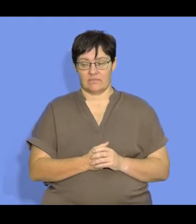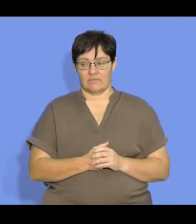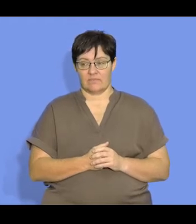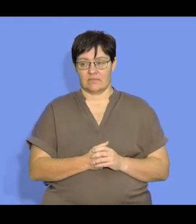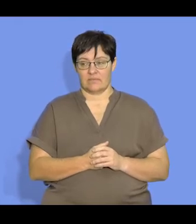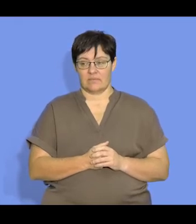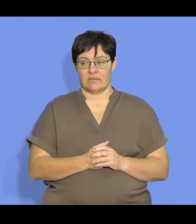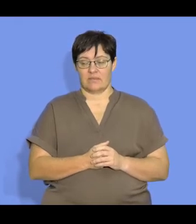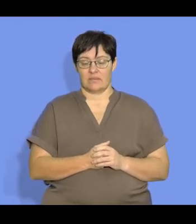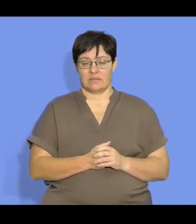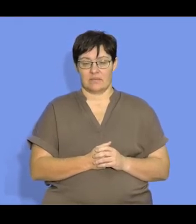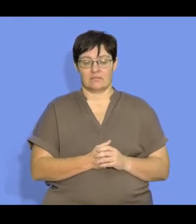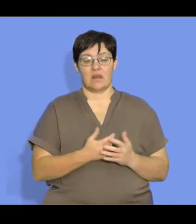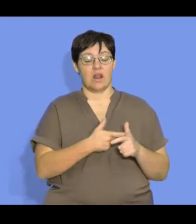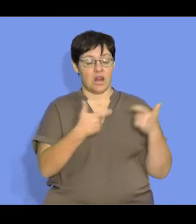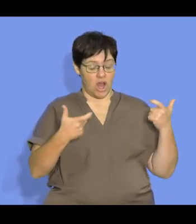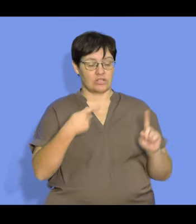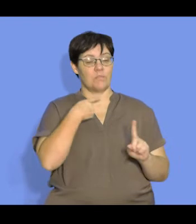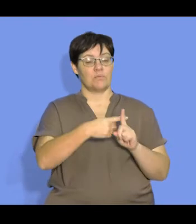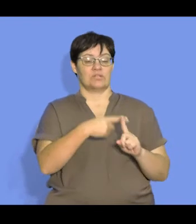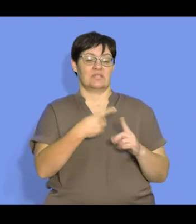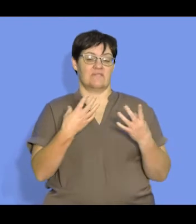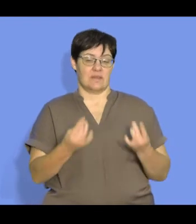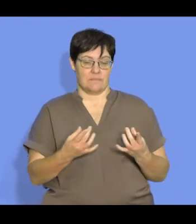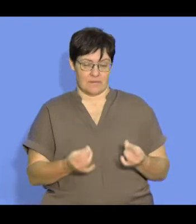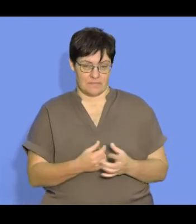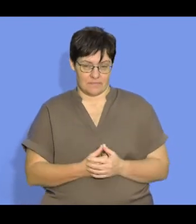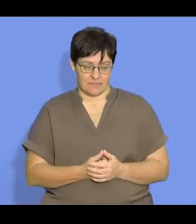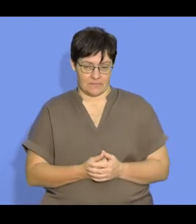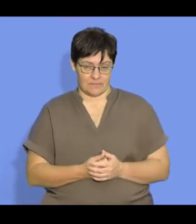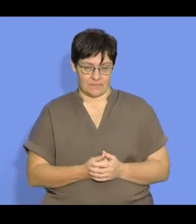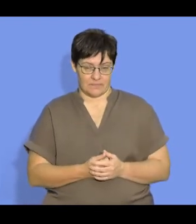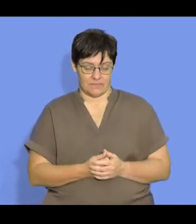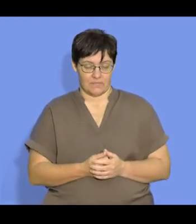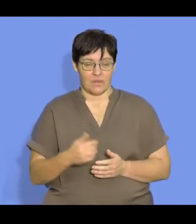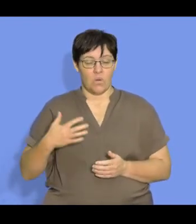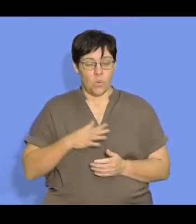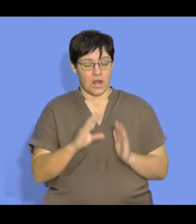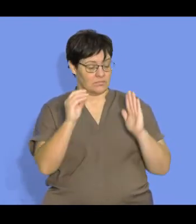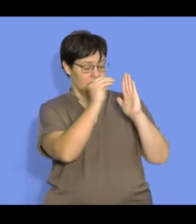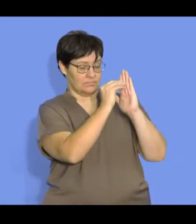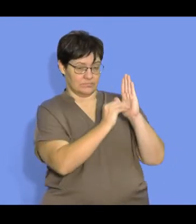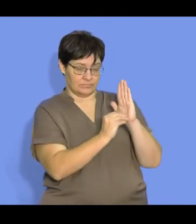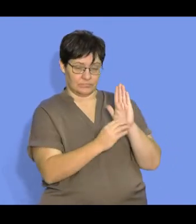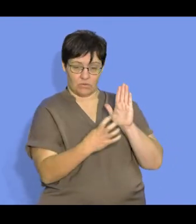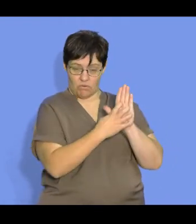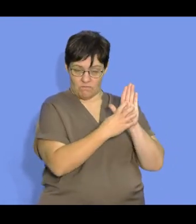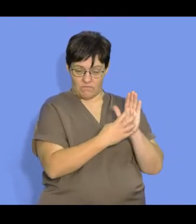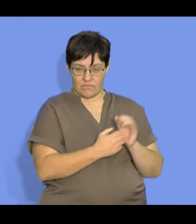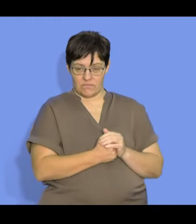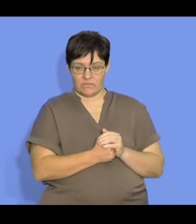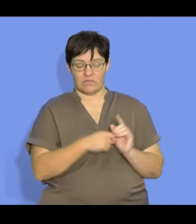not just large, it's a large positive number that we have here. So if we want to go plot this on the